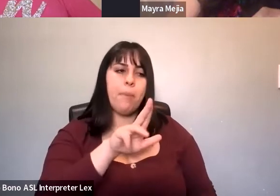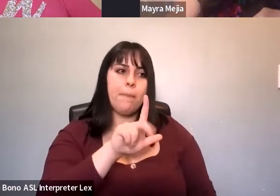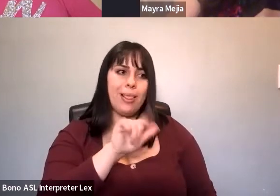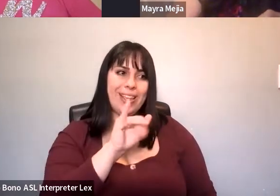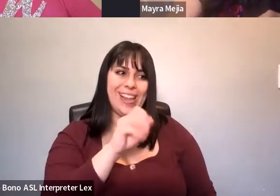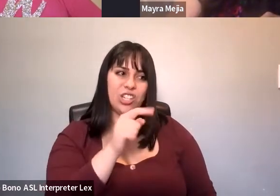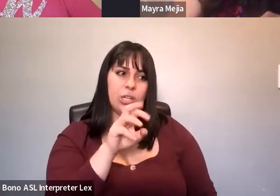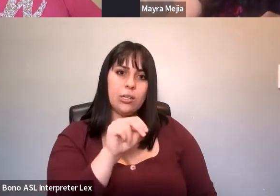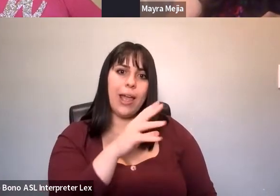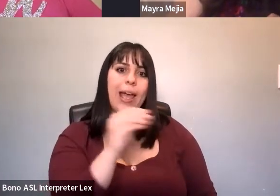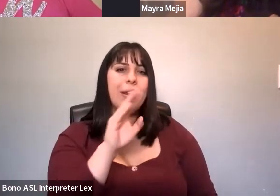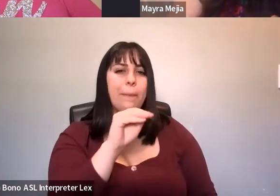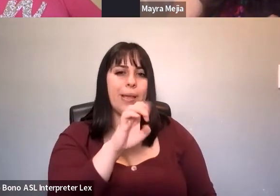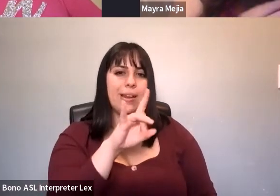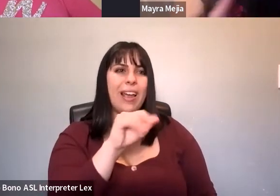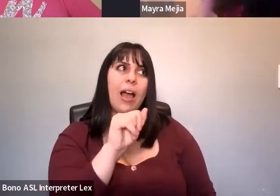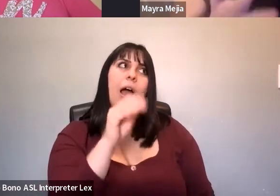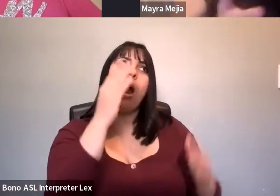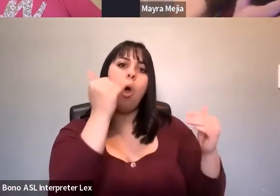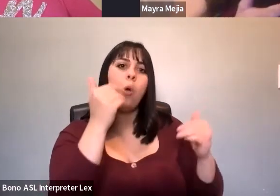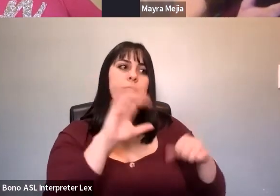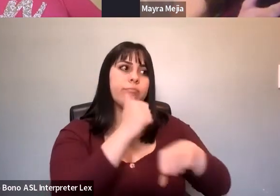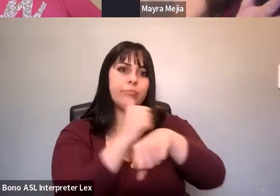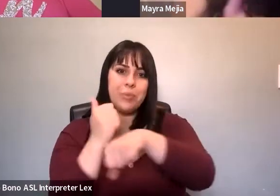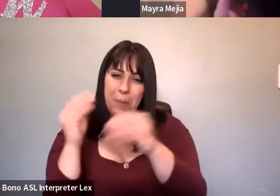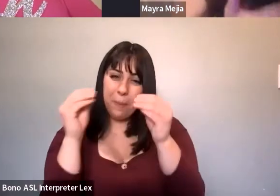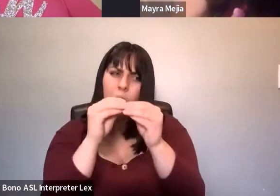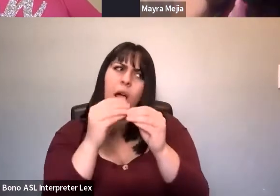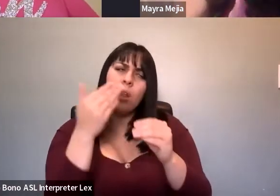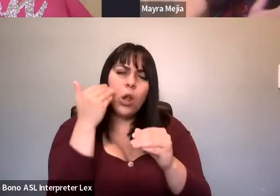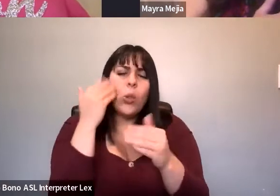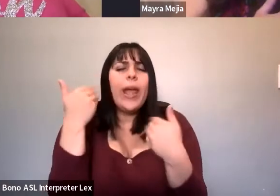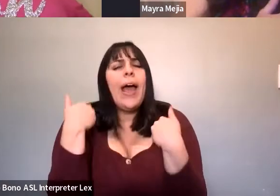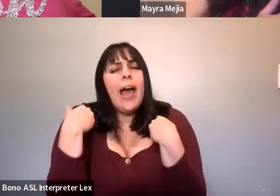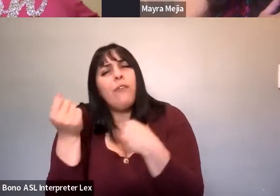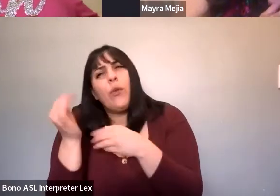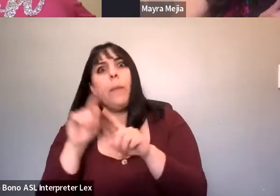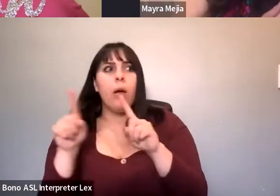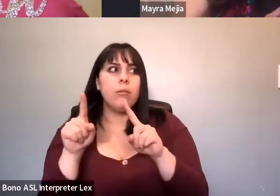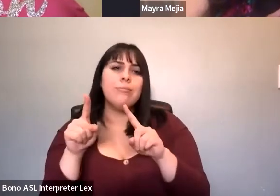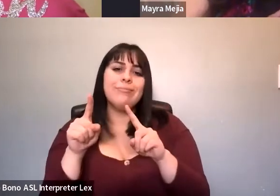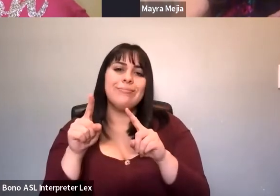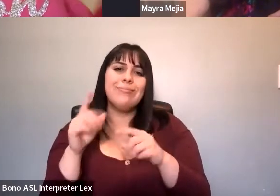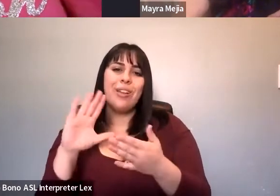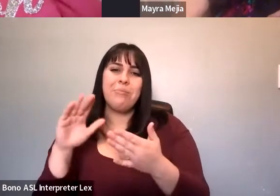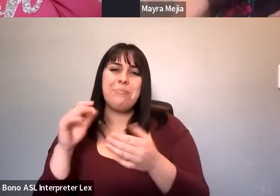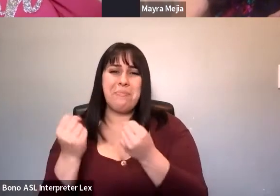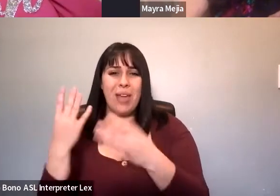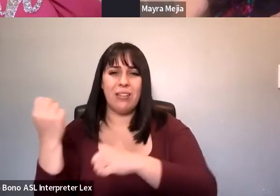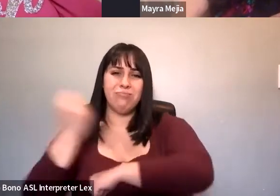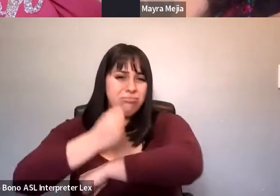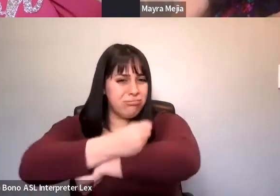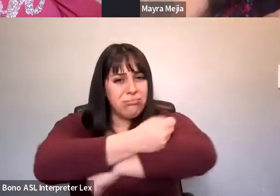there. I do know that we have a few, but yes, they are mostly gone, or I don't know. I